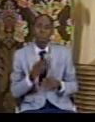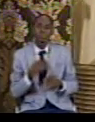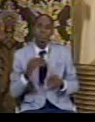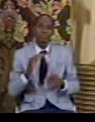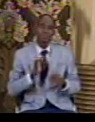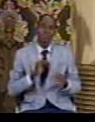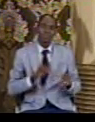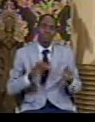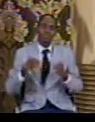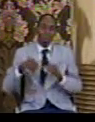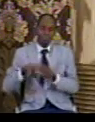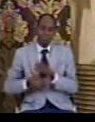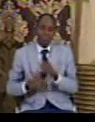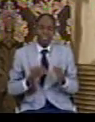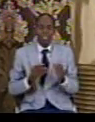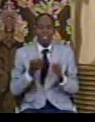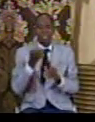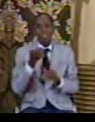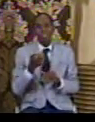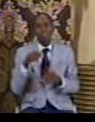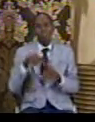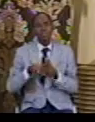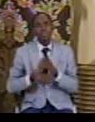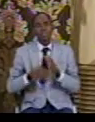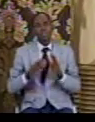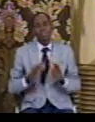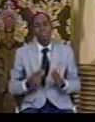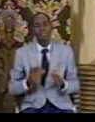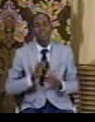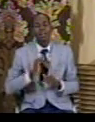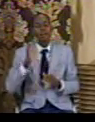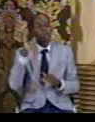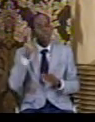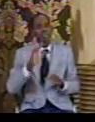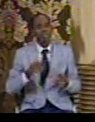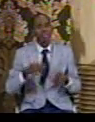little deeper, deeper, yes. What about you?